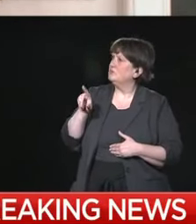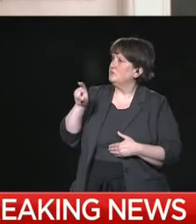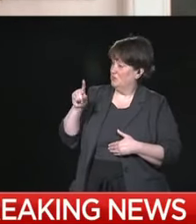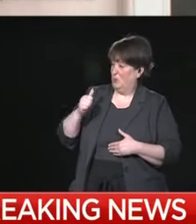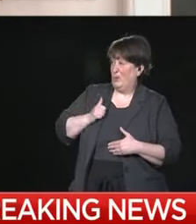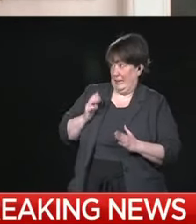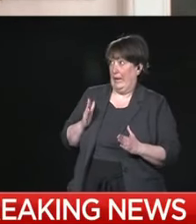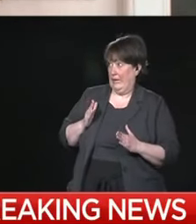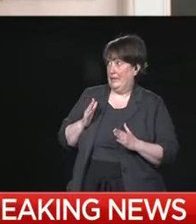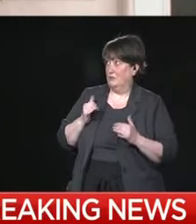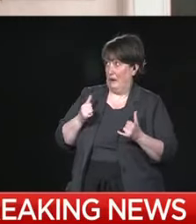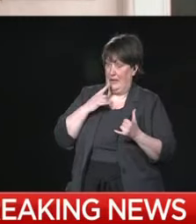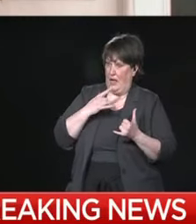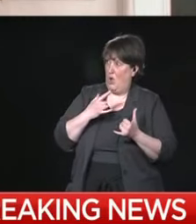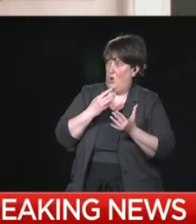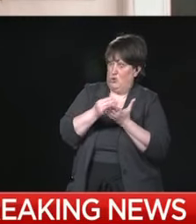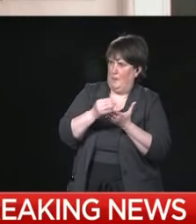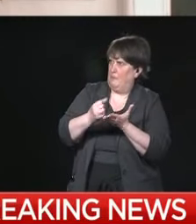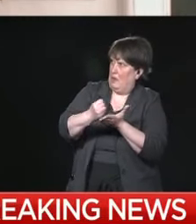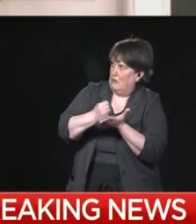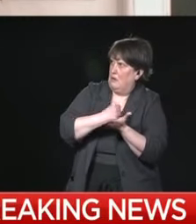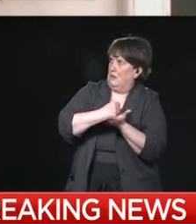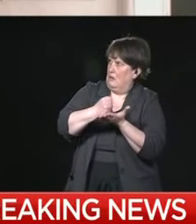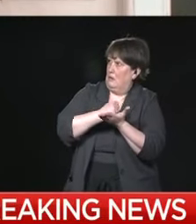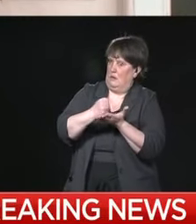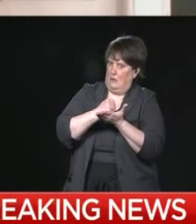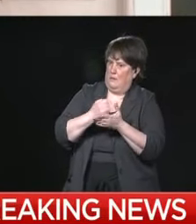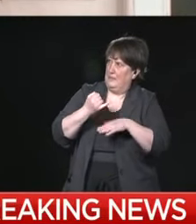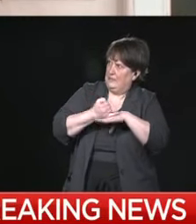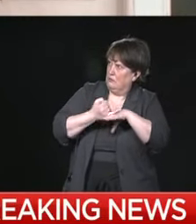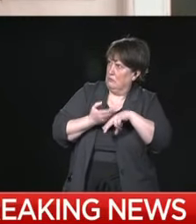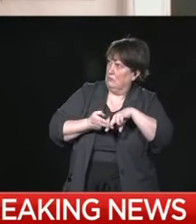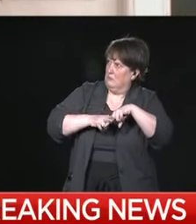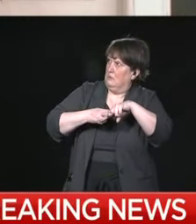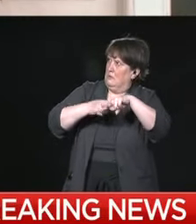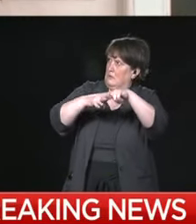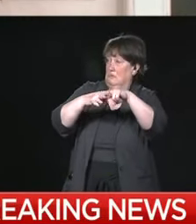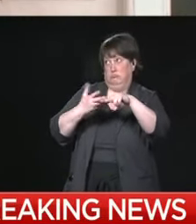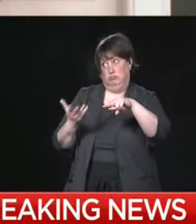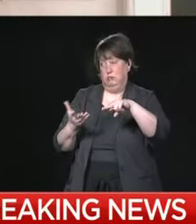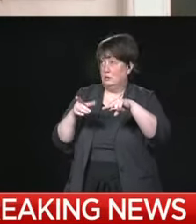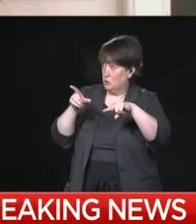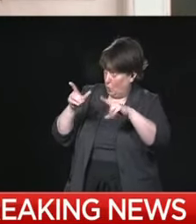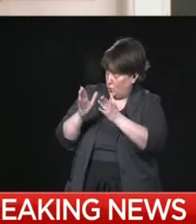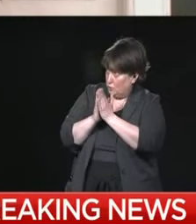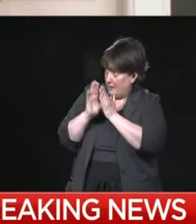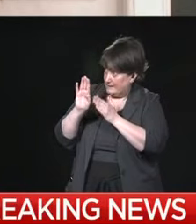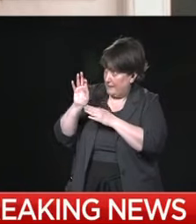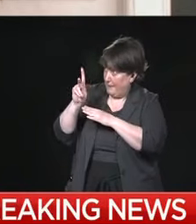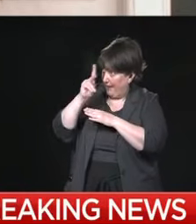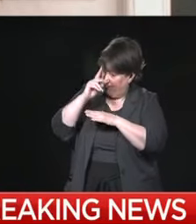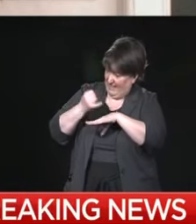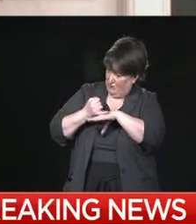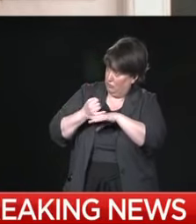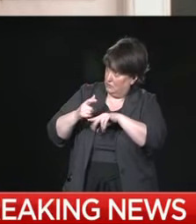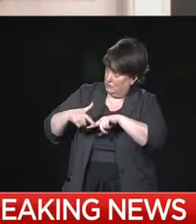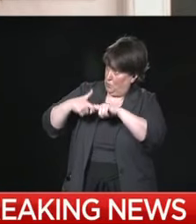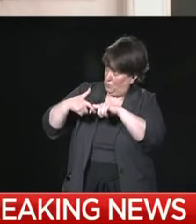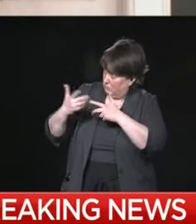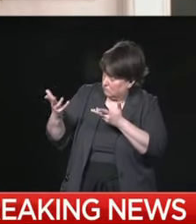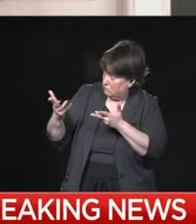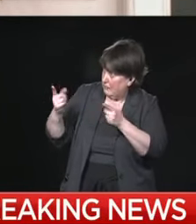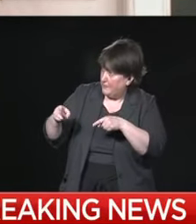course, are putting lots of money on their credit cards. They're raking up interest. Last week, you had mentioned that you had talked to banks about possibly deferring that interest. Any more movement on